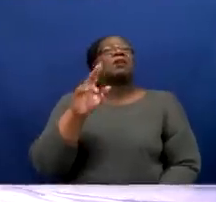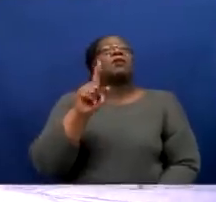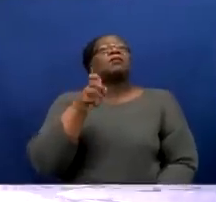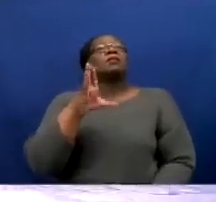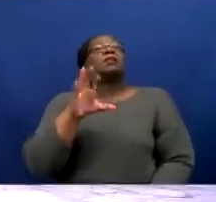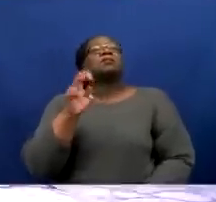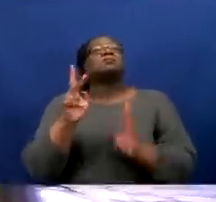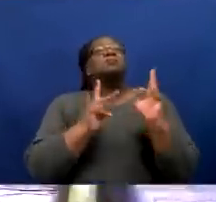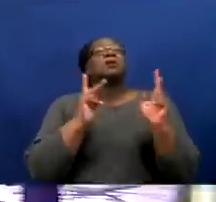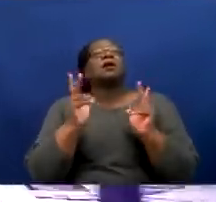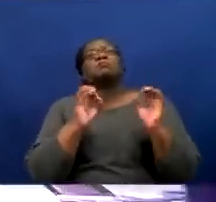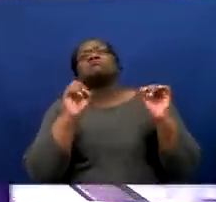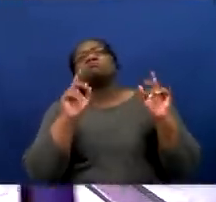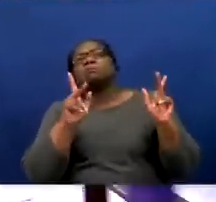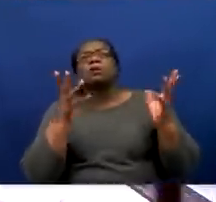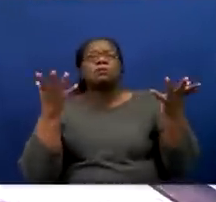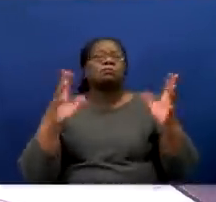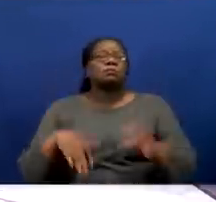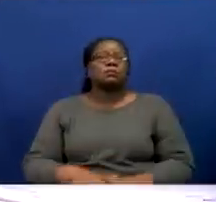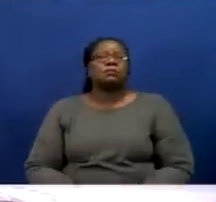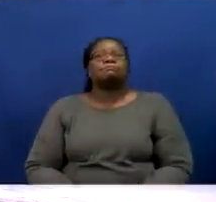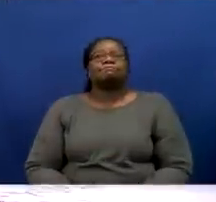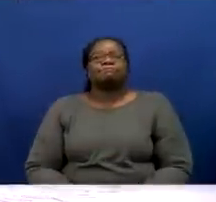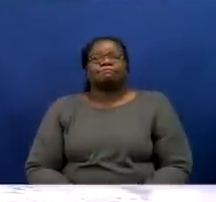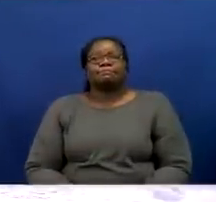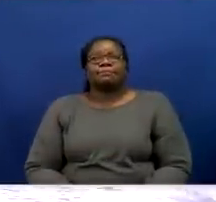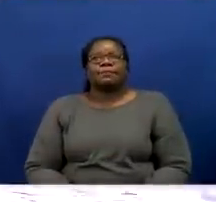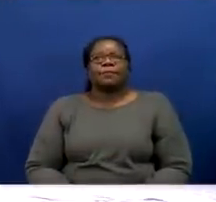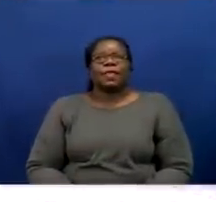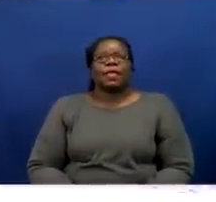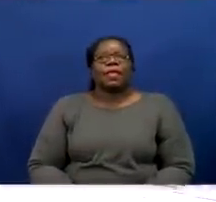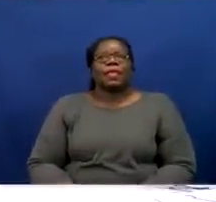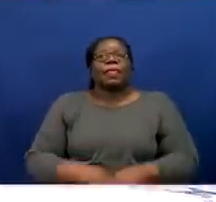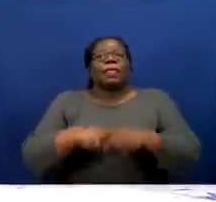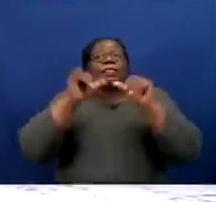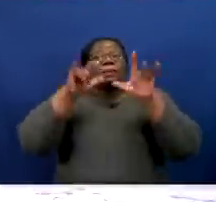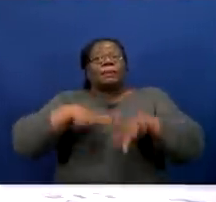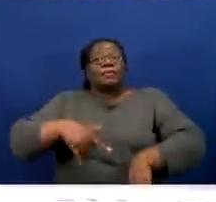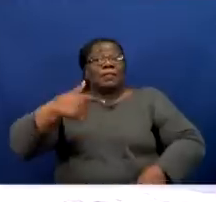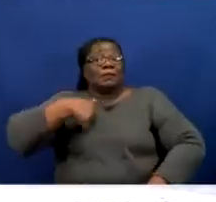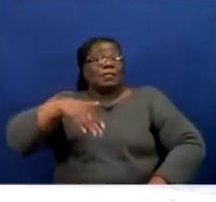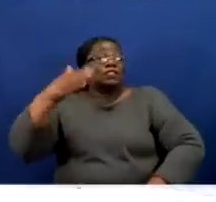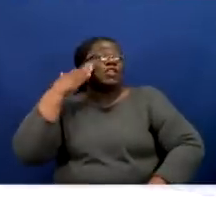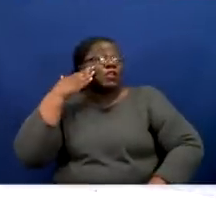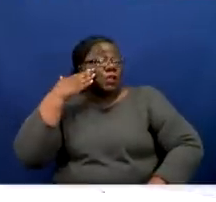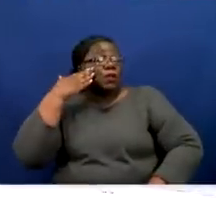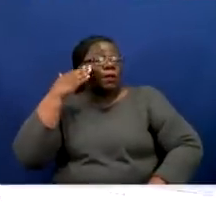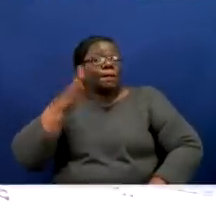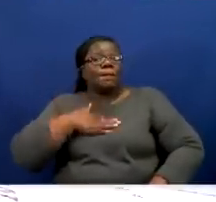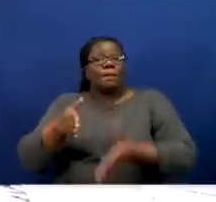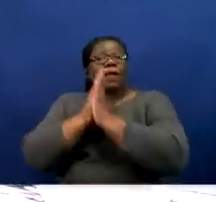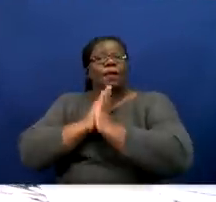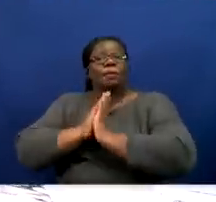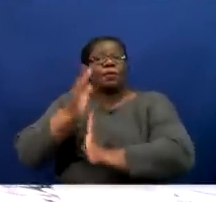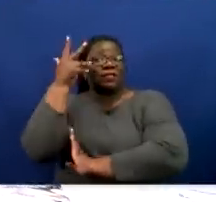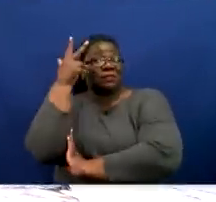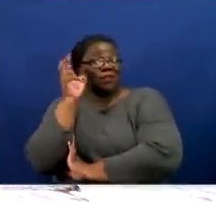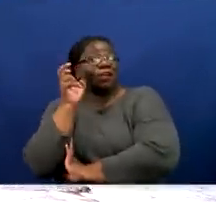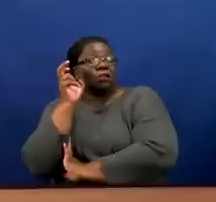people? Okay. See, this blesses me to know that my prayer has been